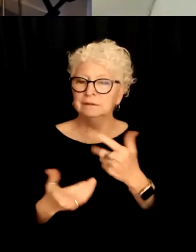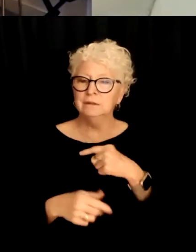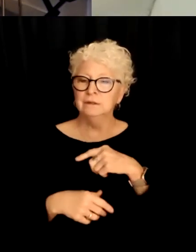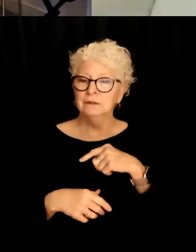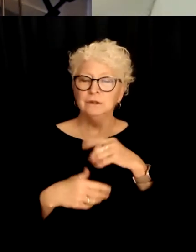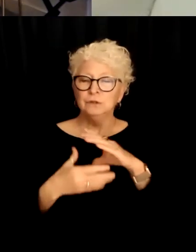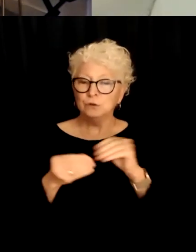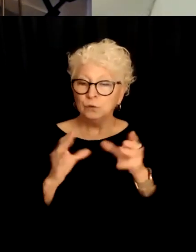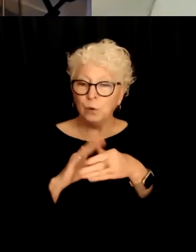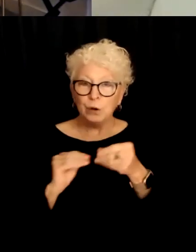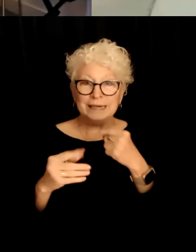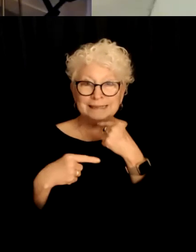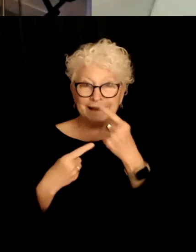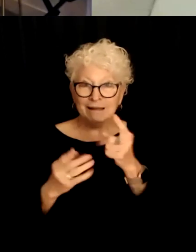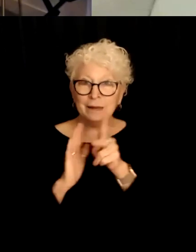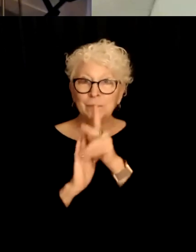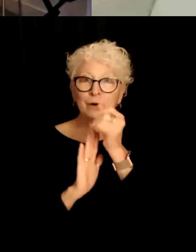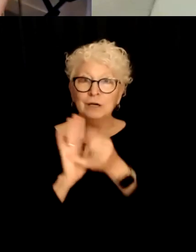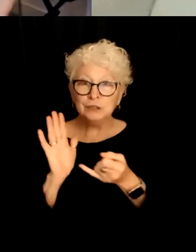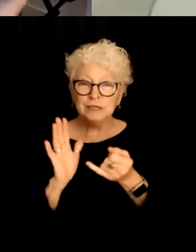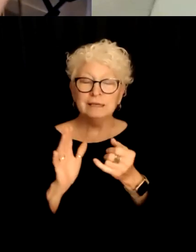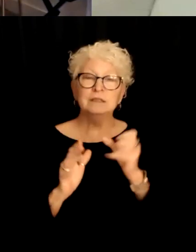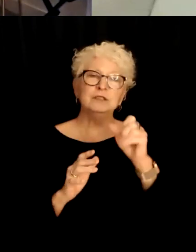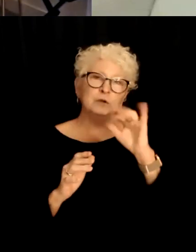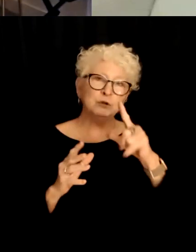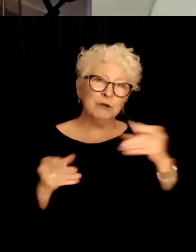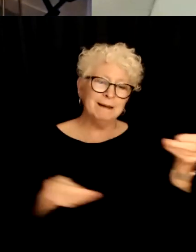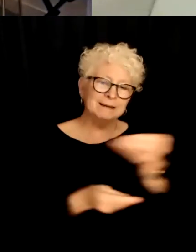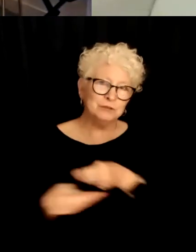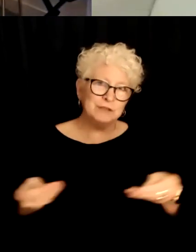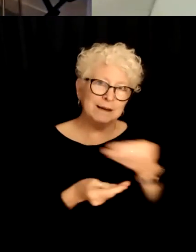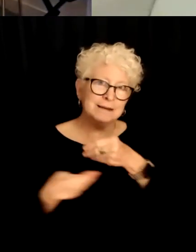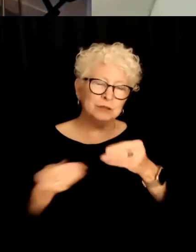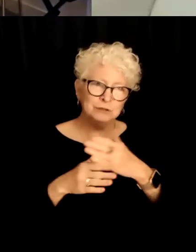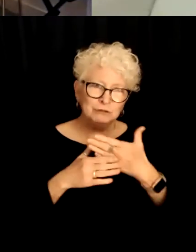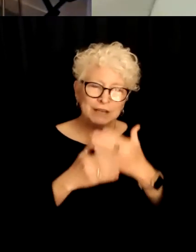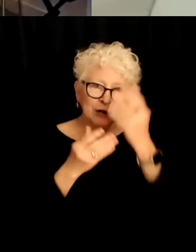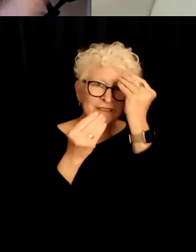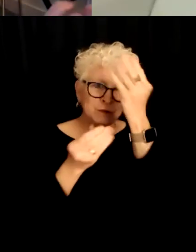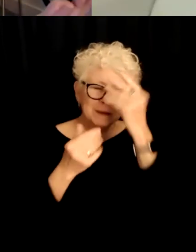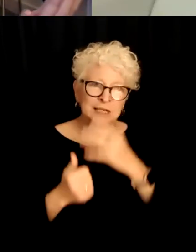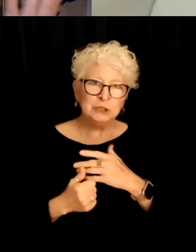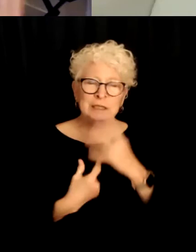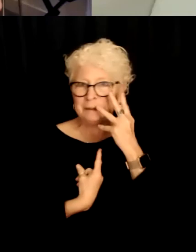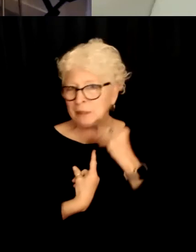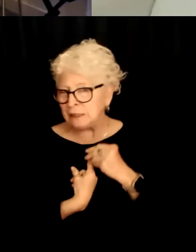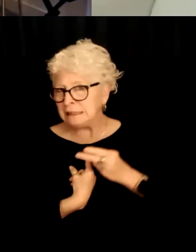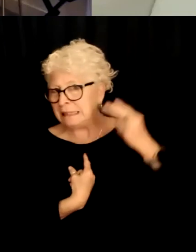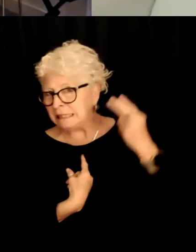and kind of information and social exchange for our own sakes. And that can be presented to,